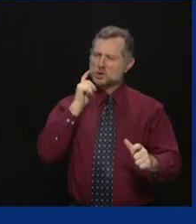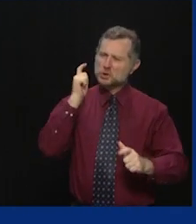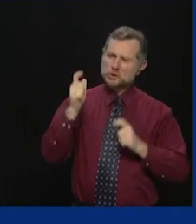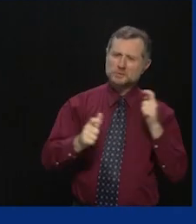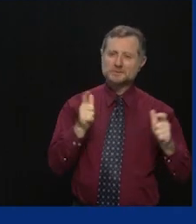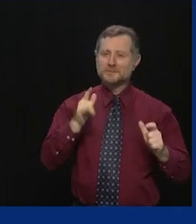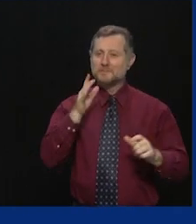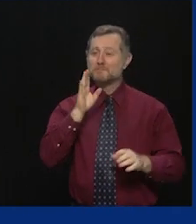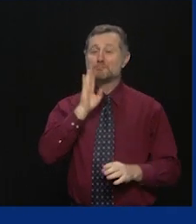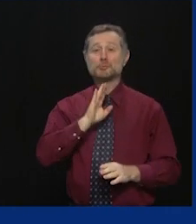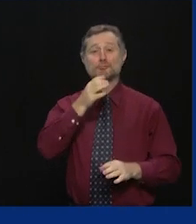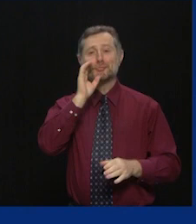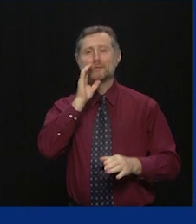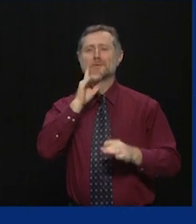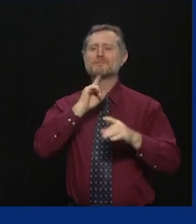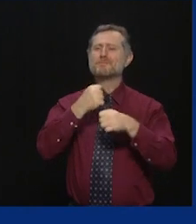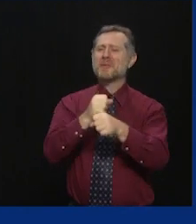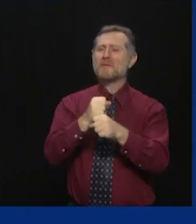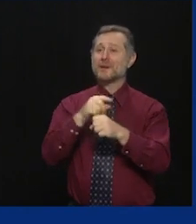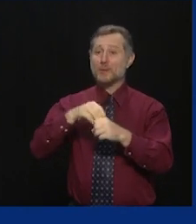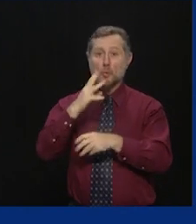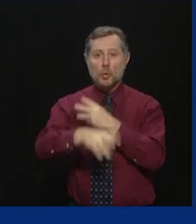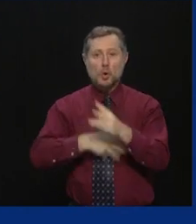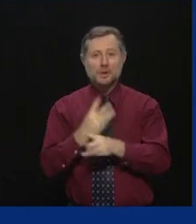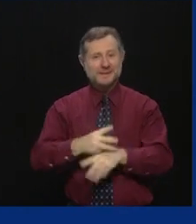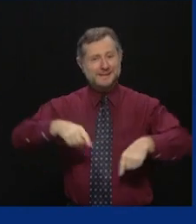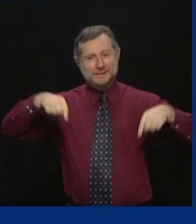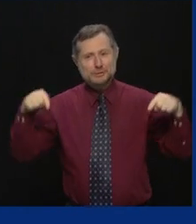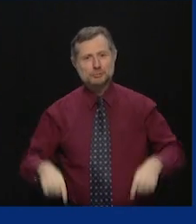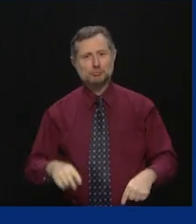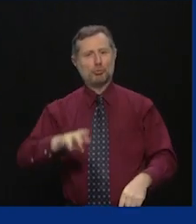right here in downtown Rochester. Let's give that a round of